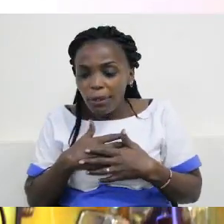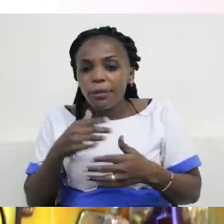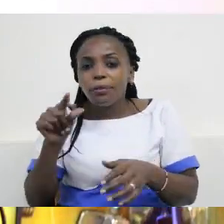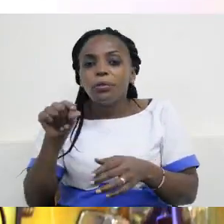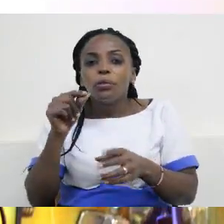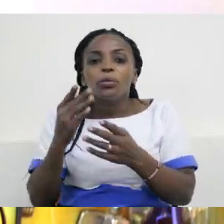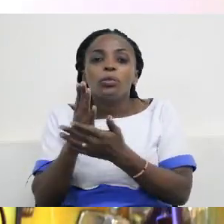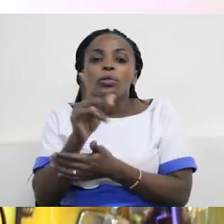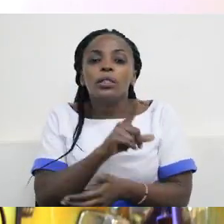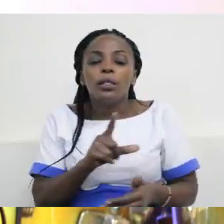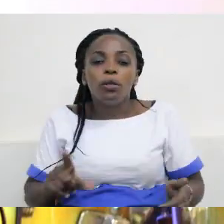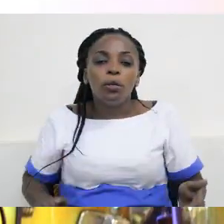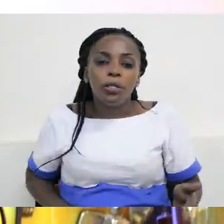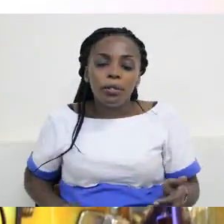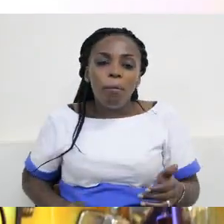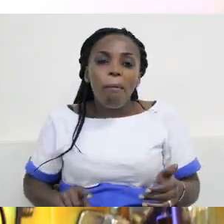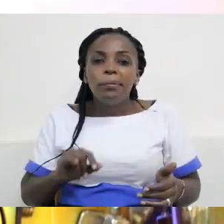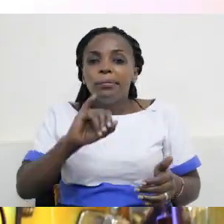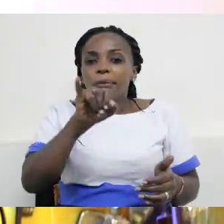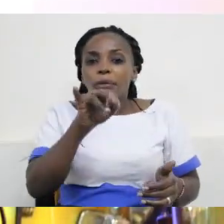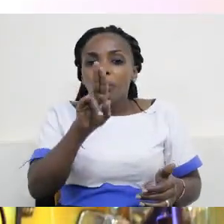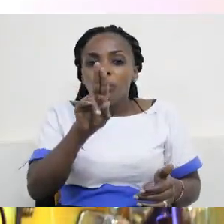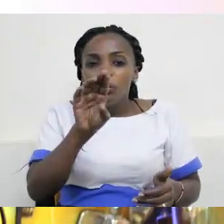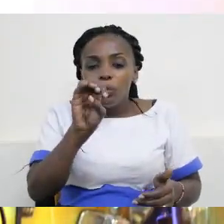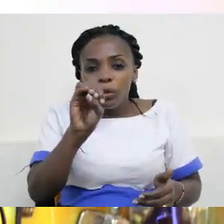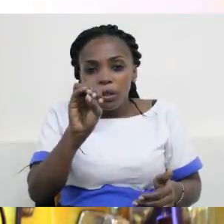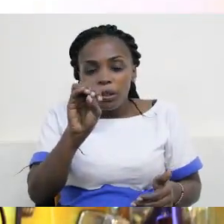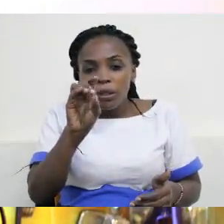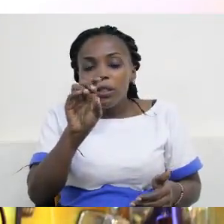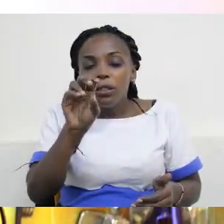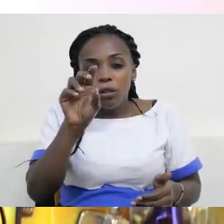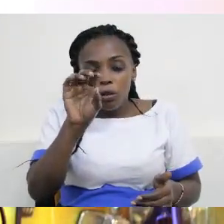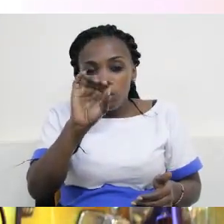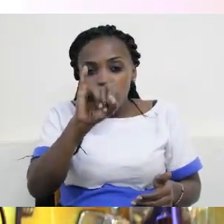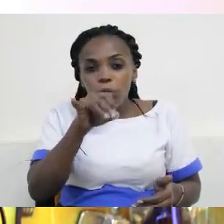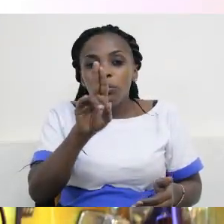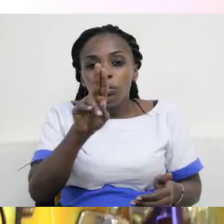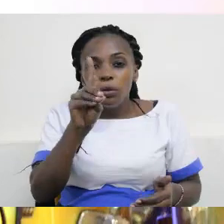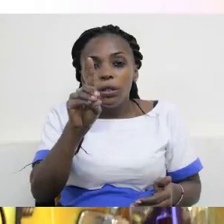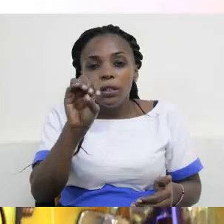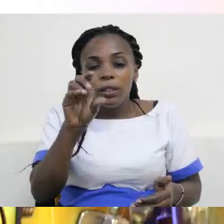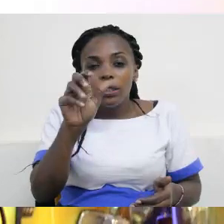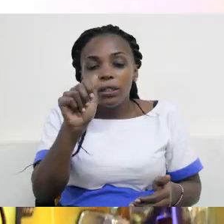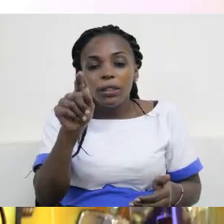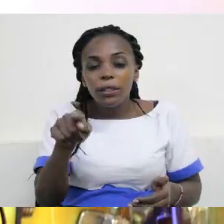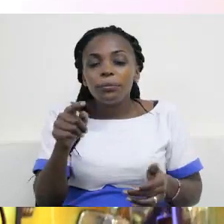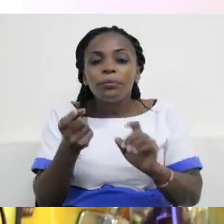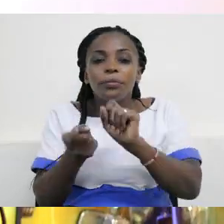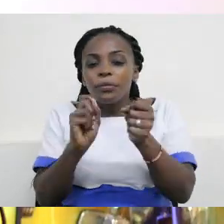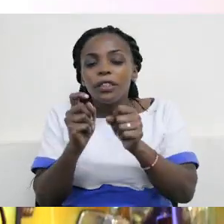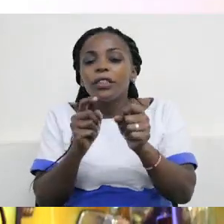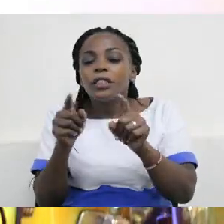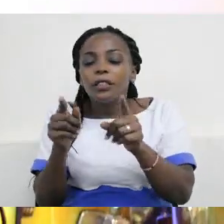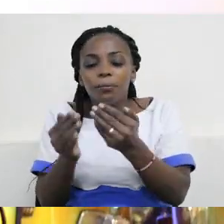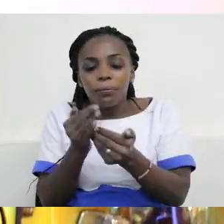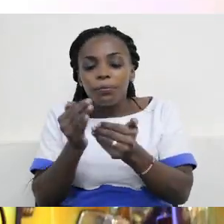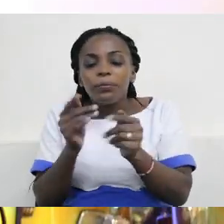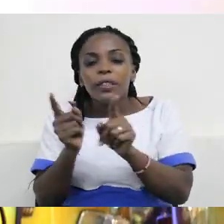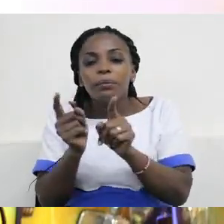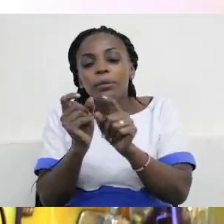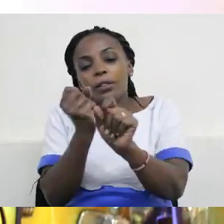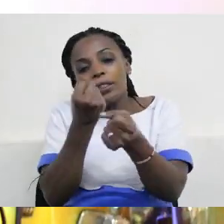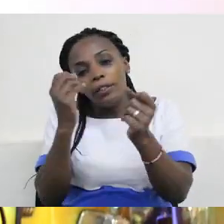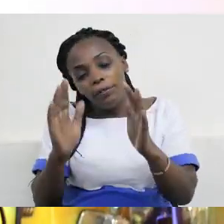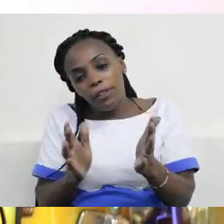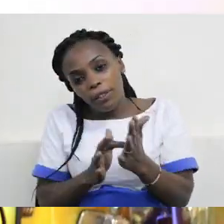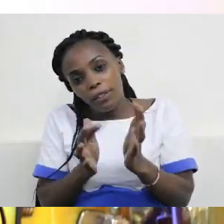the Lord. The lineage of Judah became the lineage of the Messiah, the lineage of our Lord and Savior,